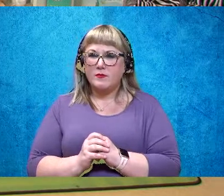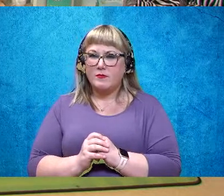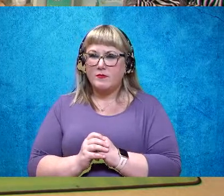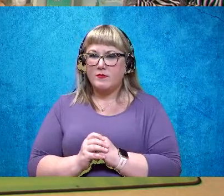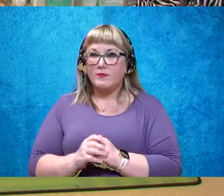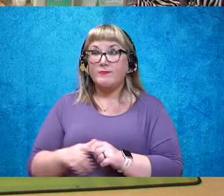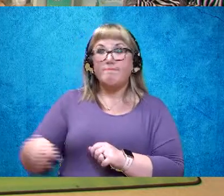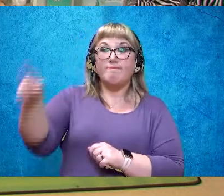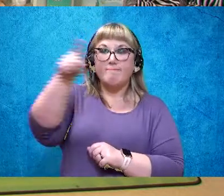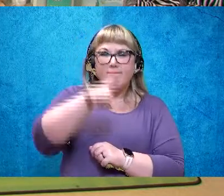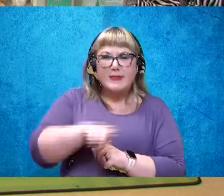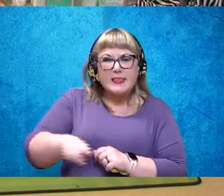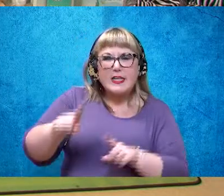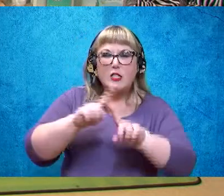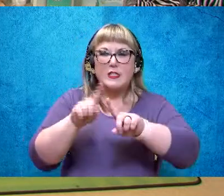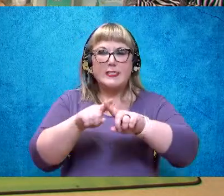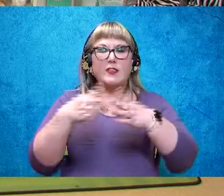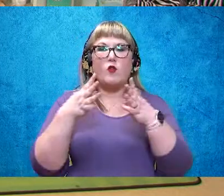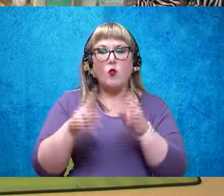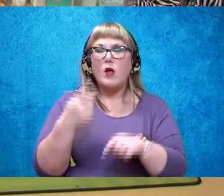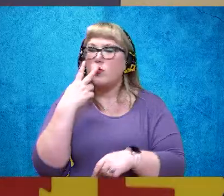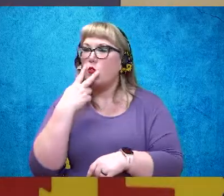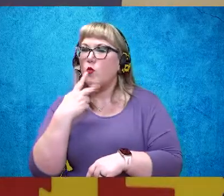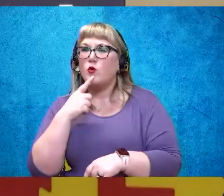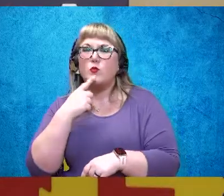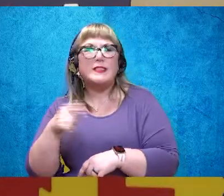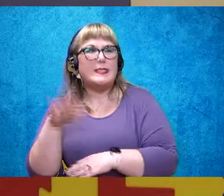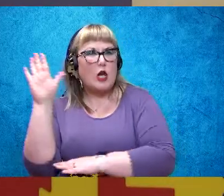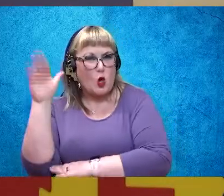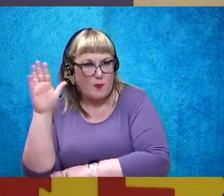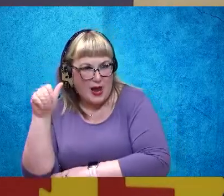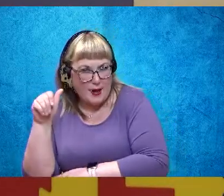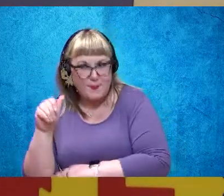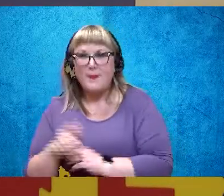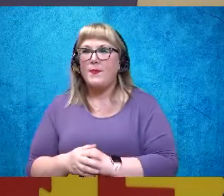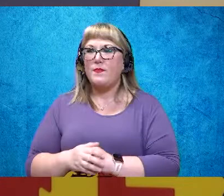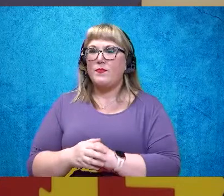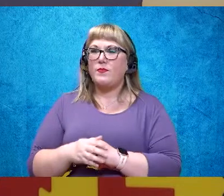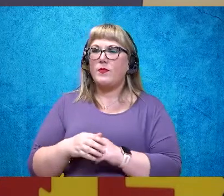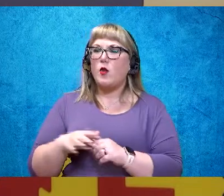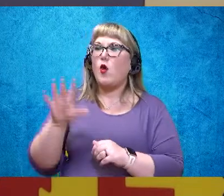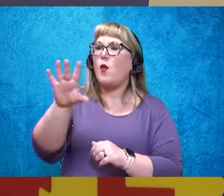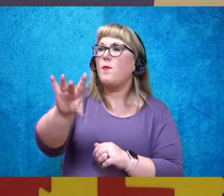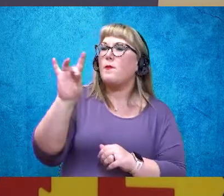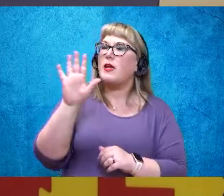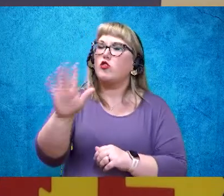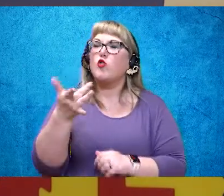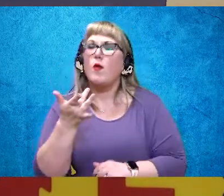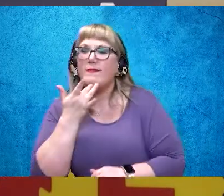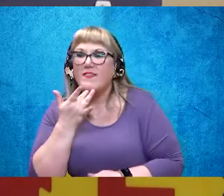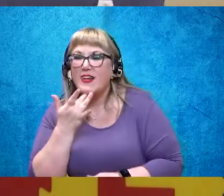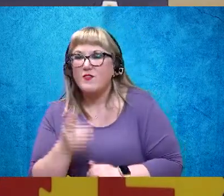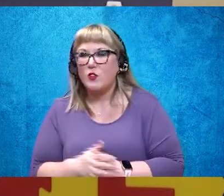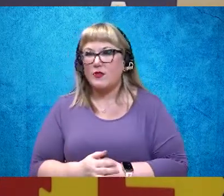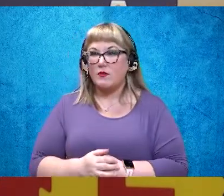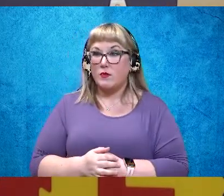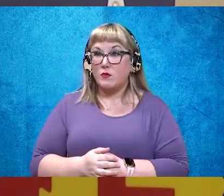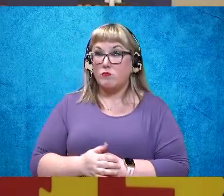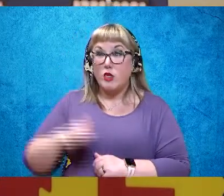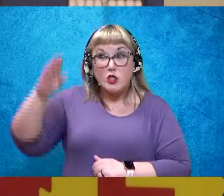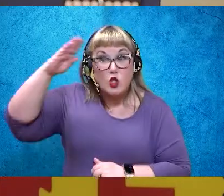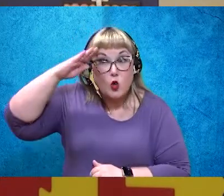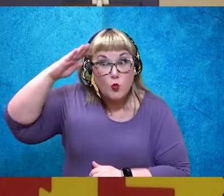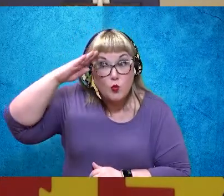these are all the different ways we say goodbye in our classroom. Look and pick your favorite way.